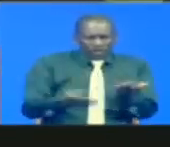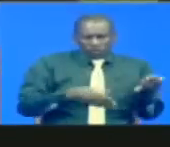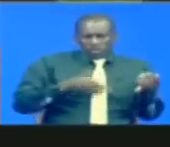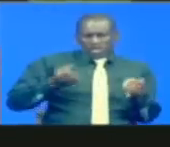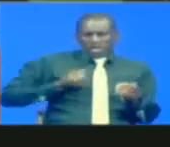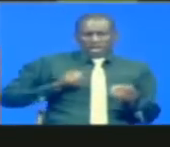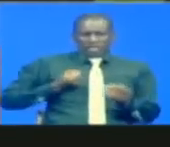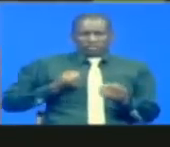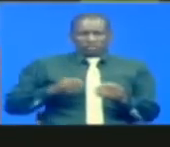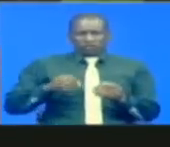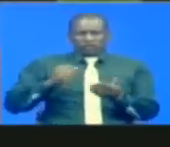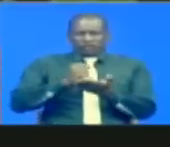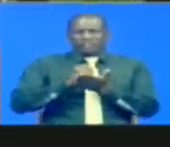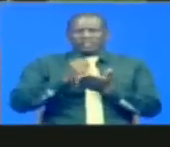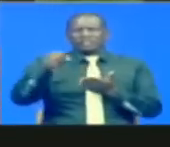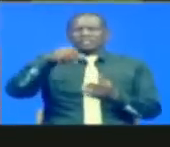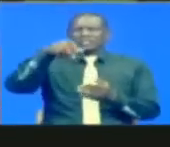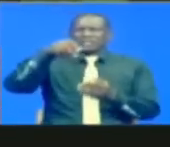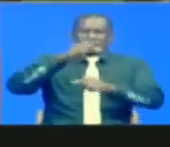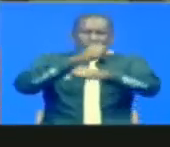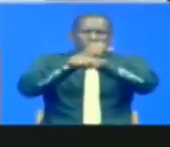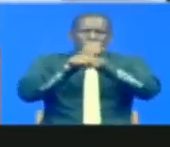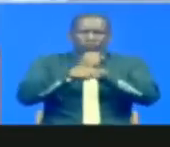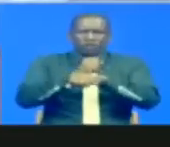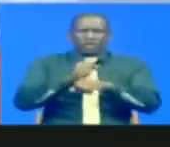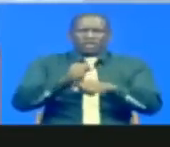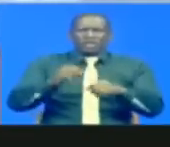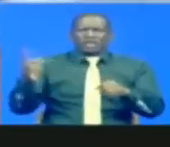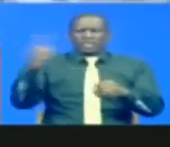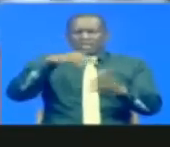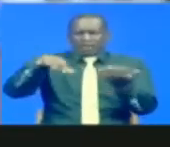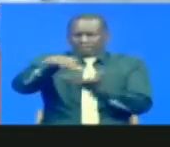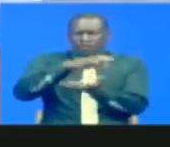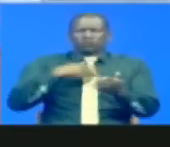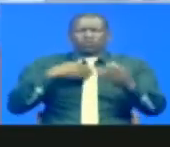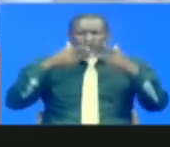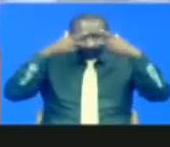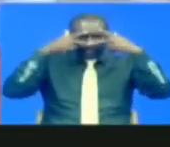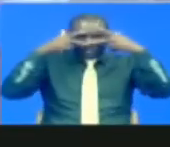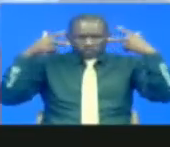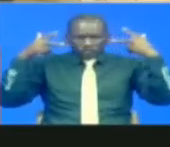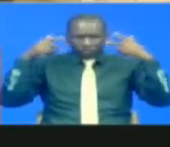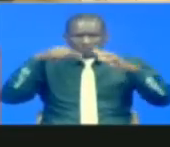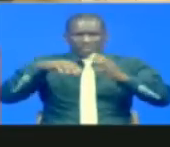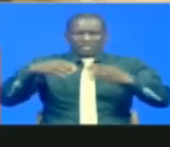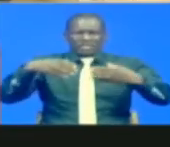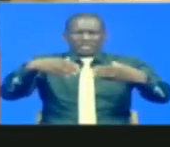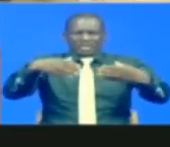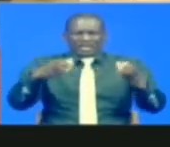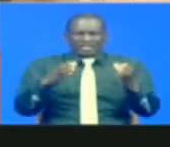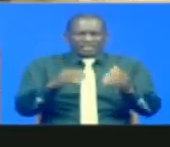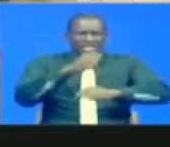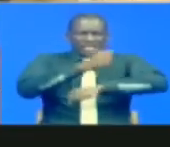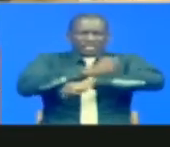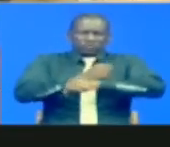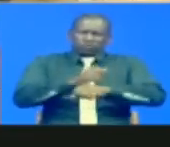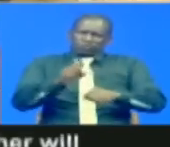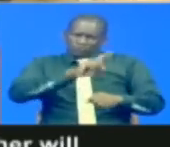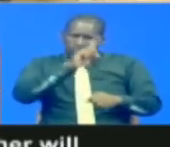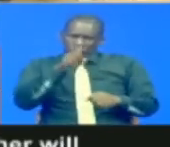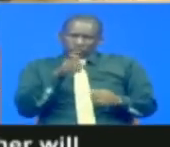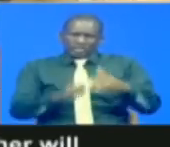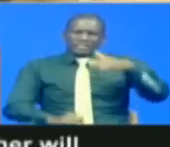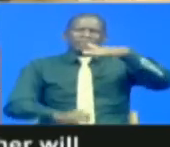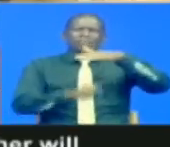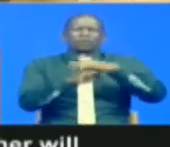of St. Paul's Kiwanjani Day Mixed Secondary School to wear hijabs in class. The school in question is sponsored